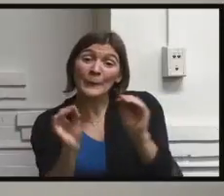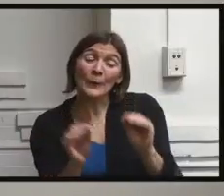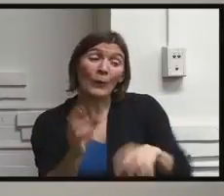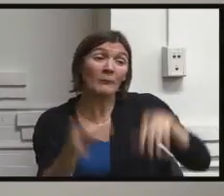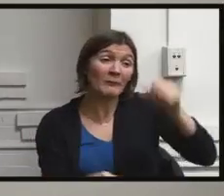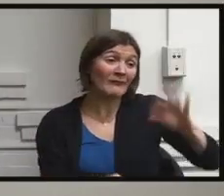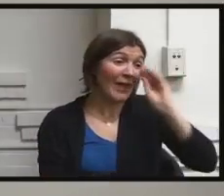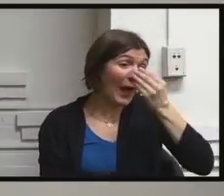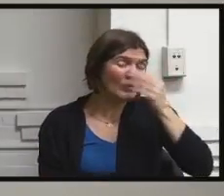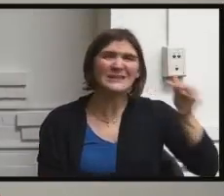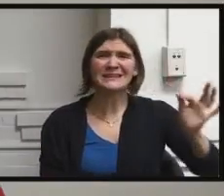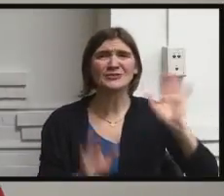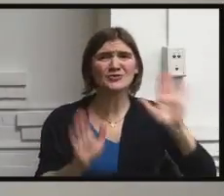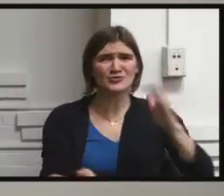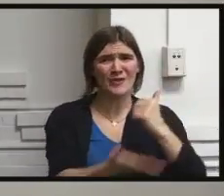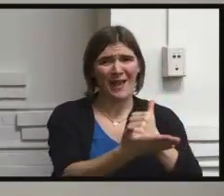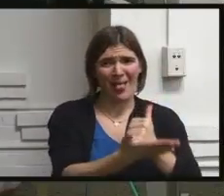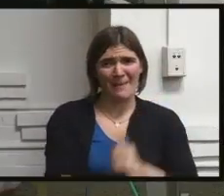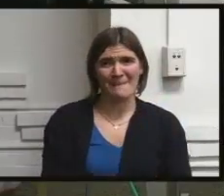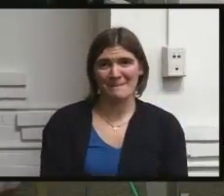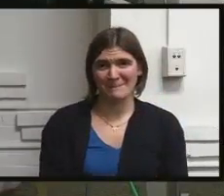and I certainly appreciate his help.